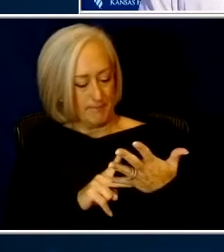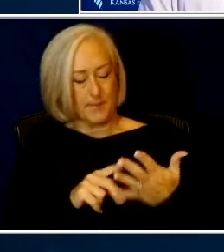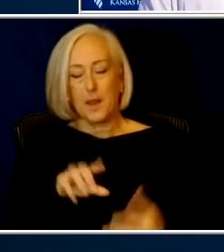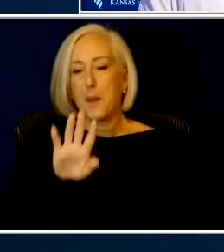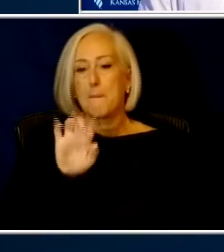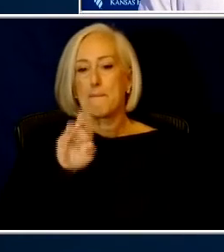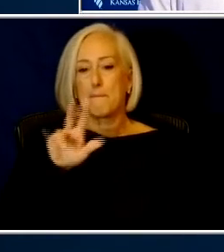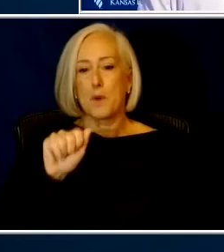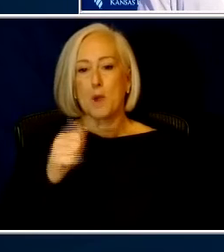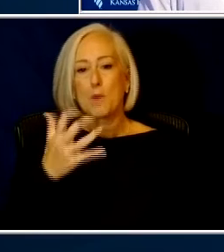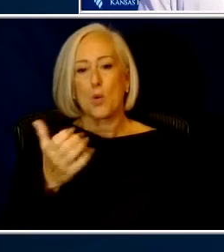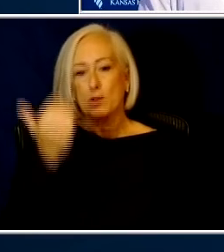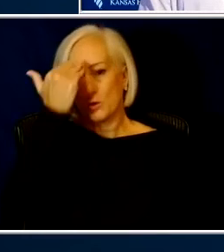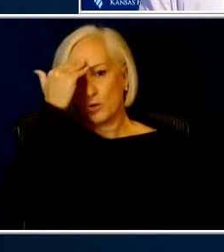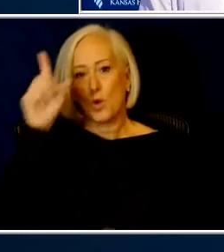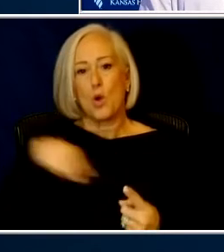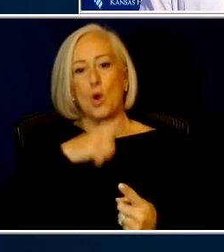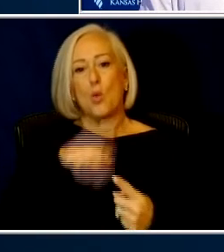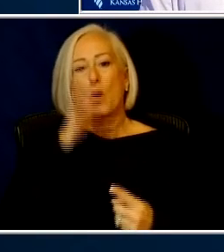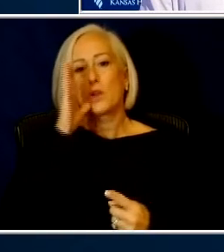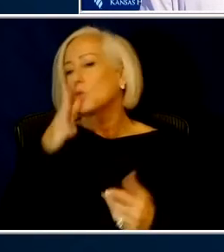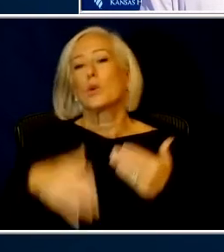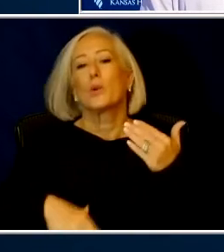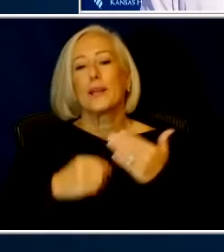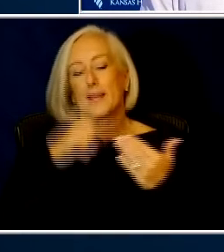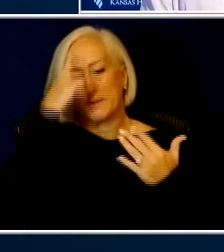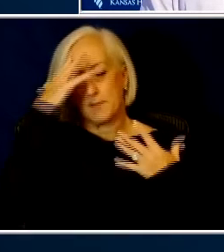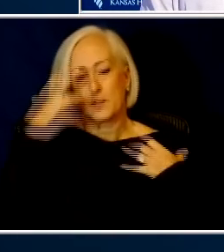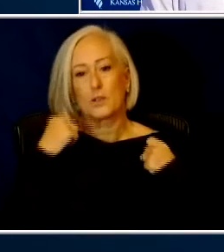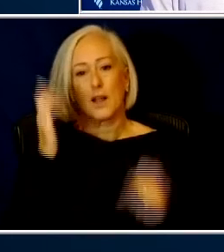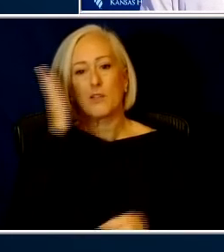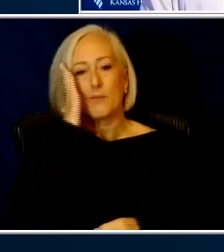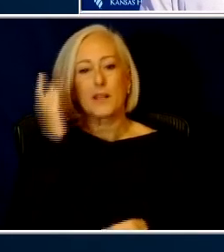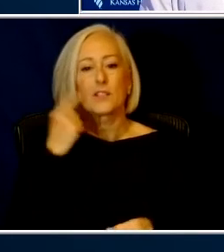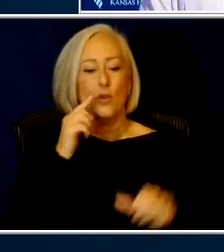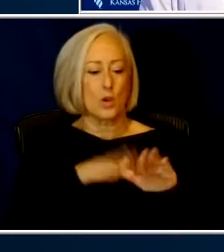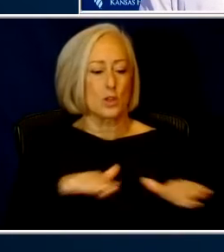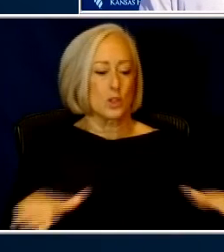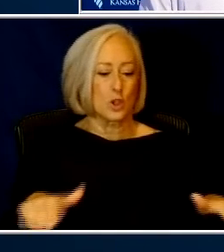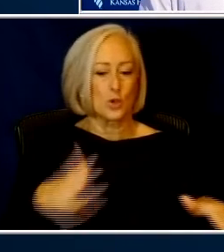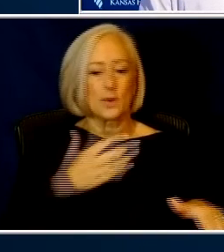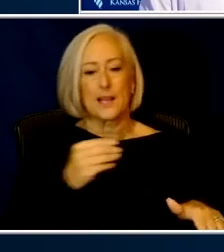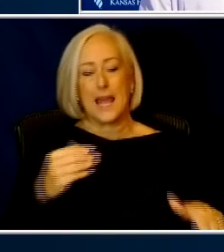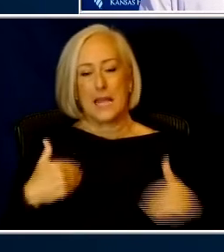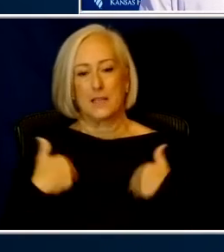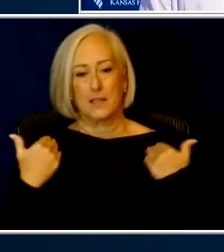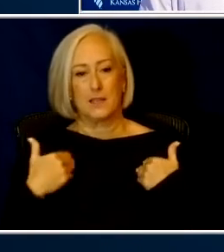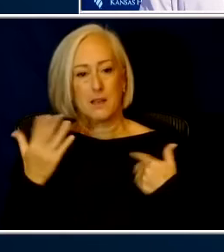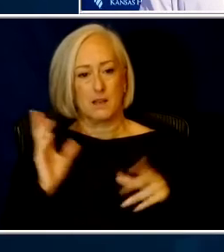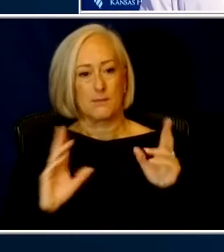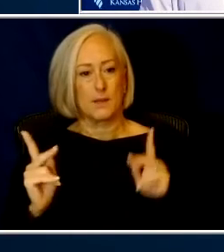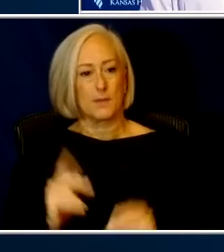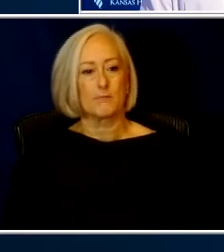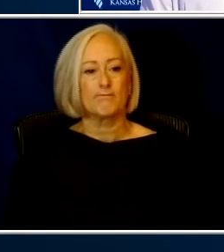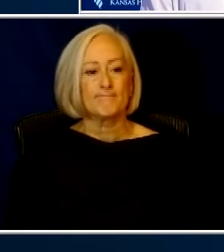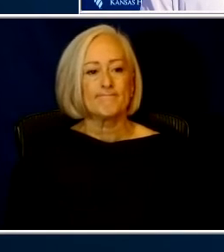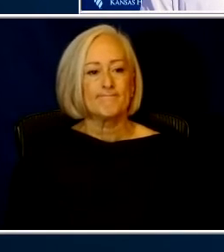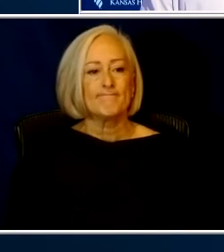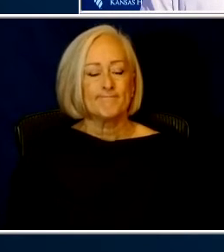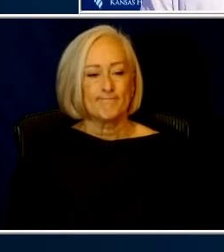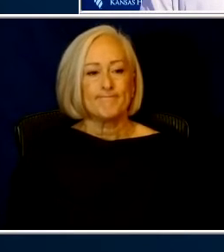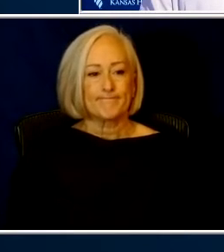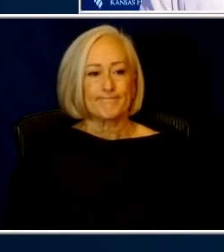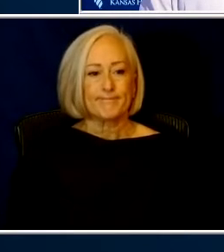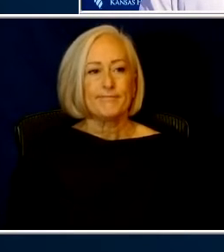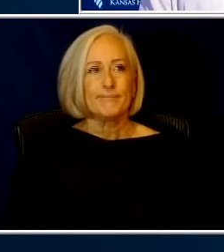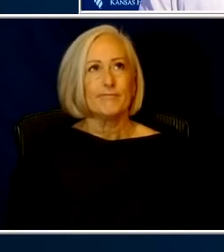health beds for children and adolescents? She thinks this is really concerning. Yeah, boy. Okay, I got to be careful how I